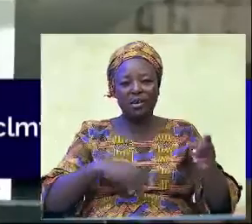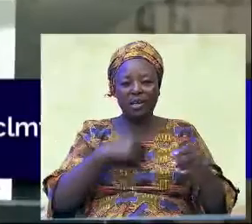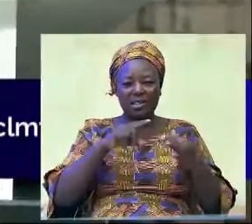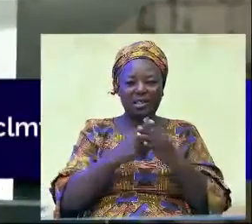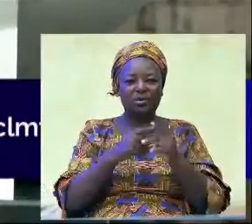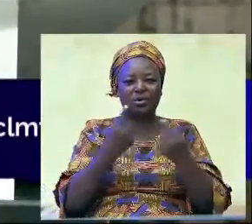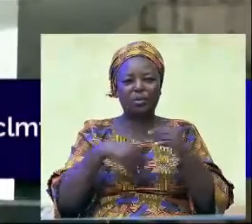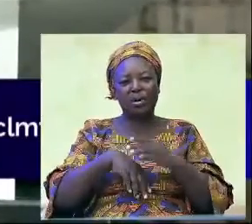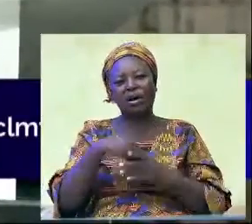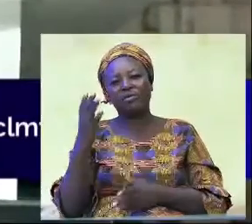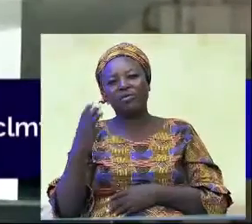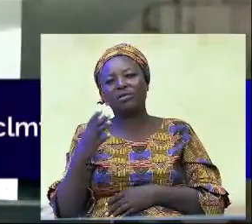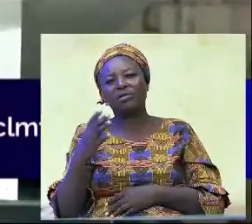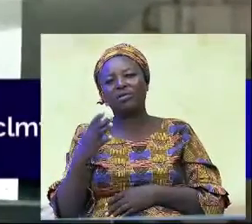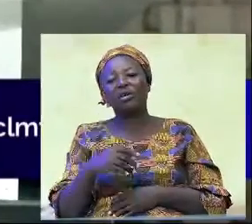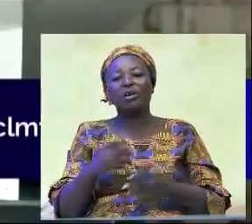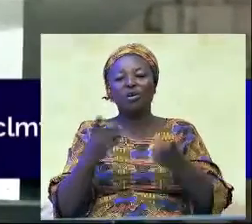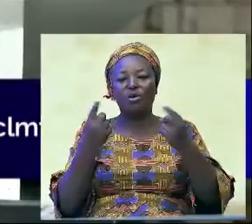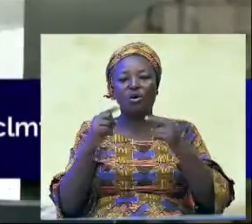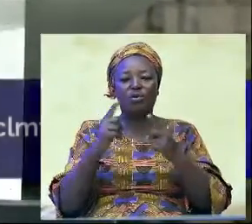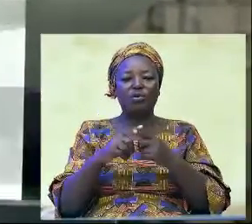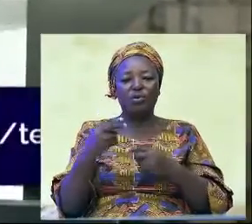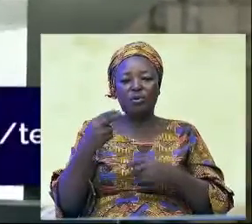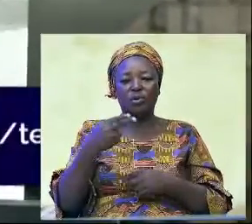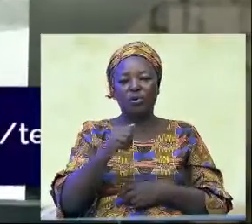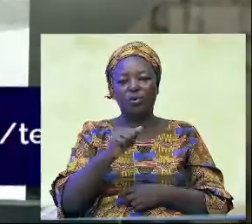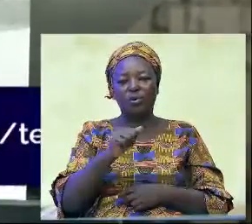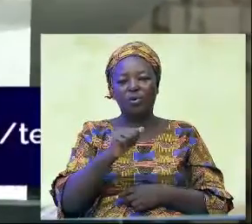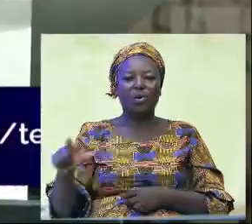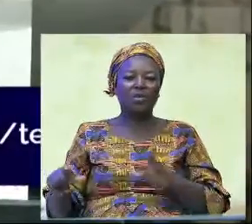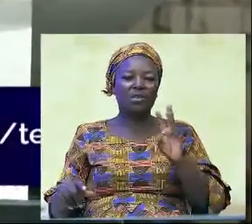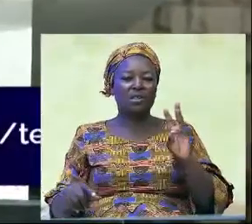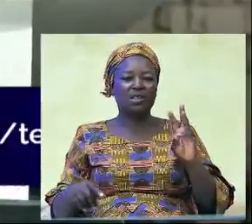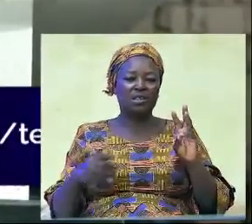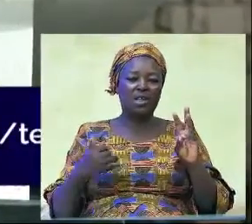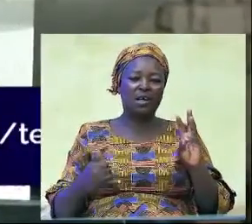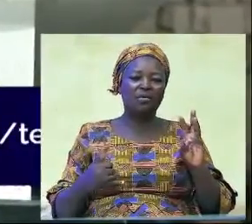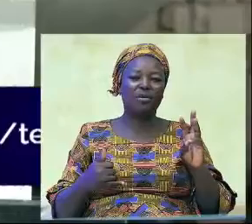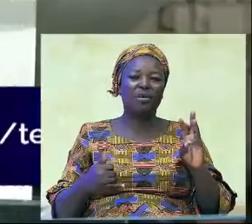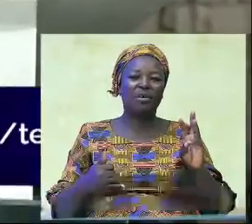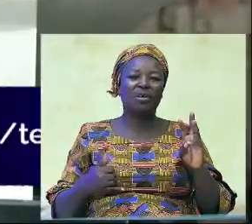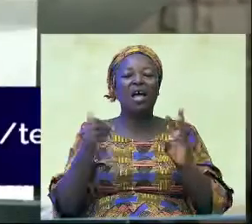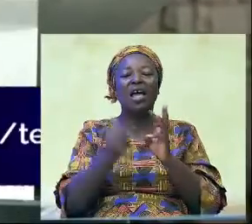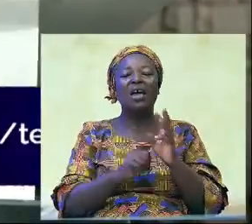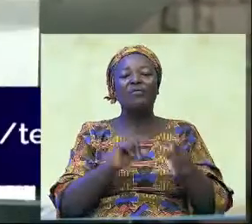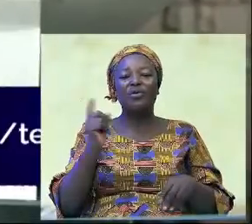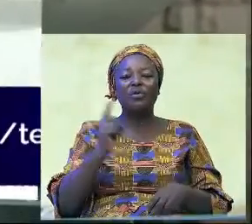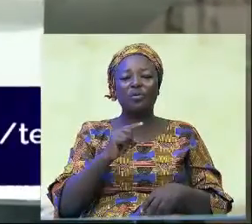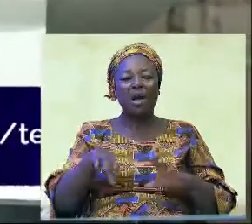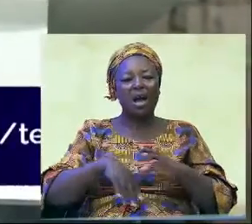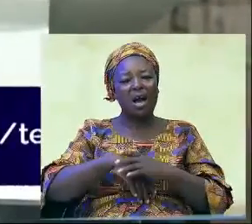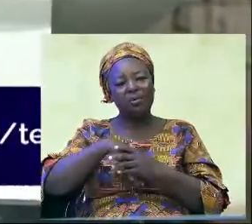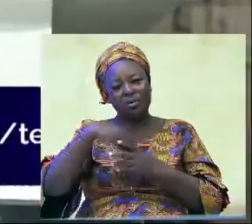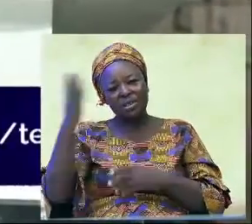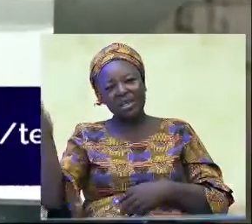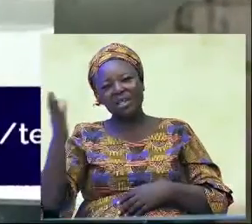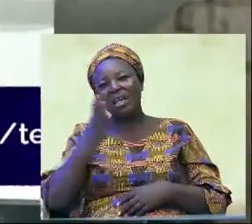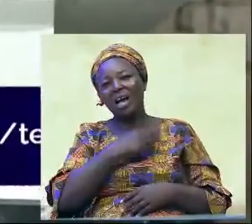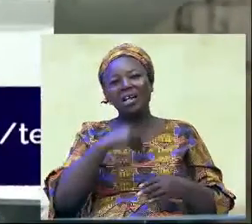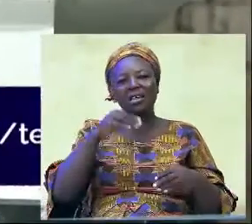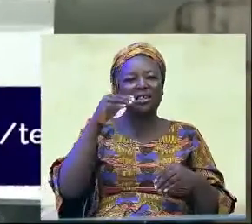own, shall praise the Lord and begin to come out. Come to hall number 6.